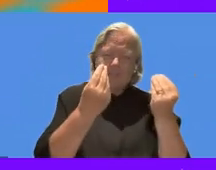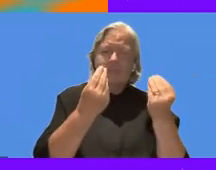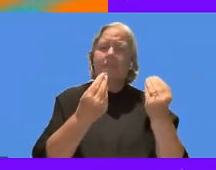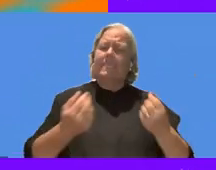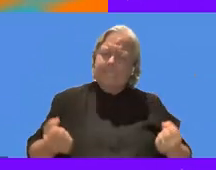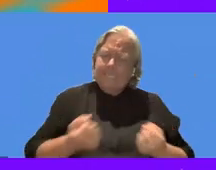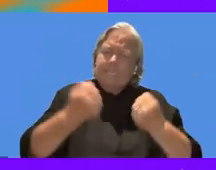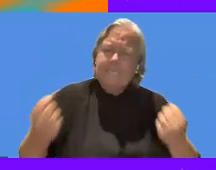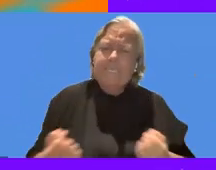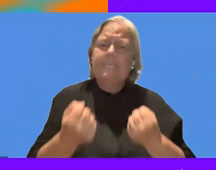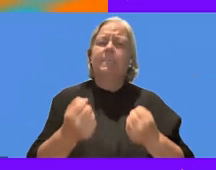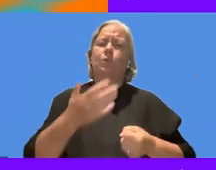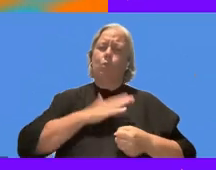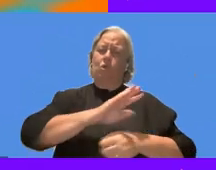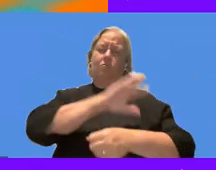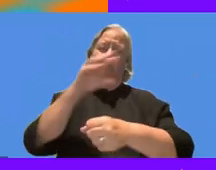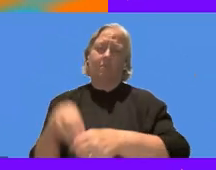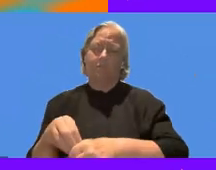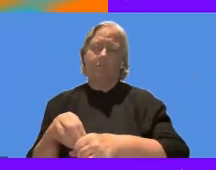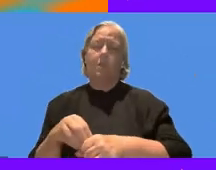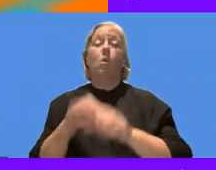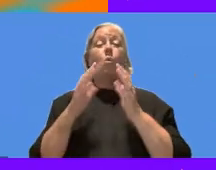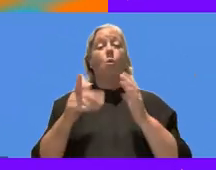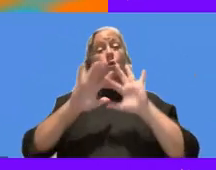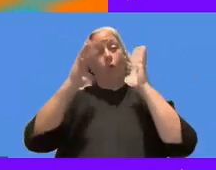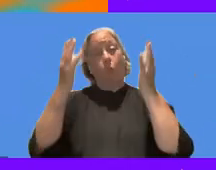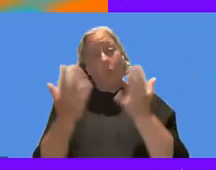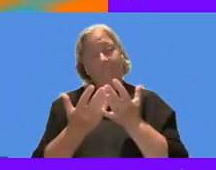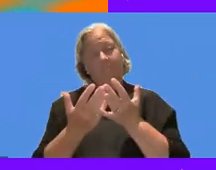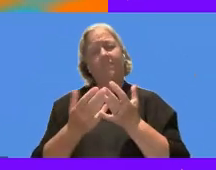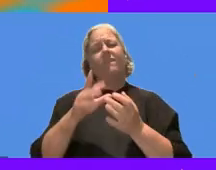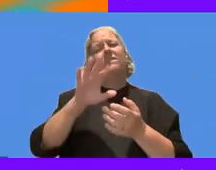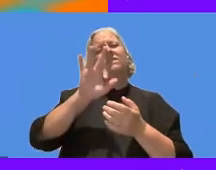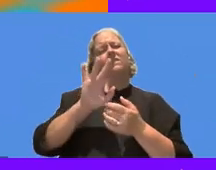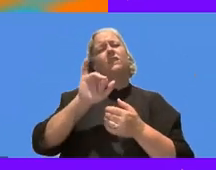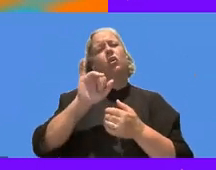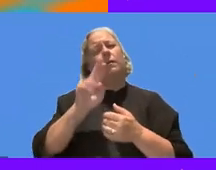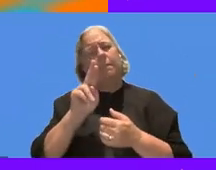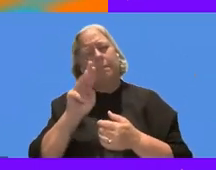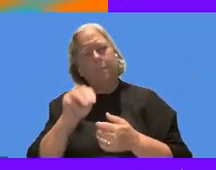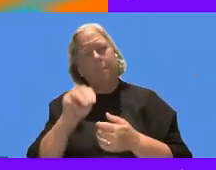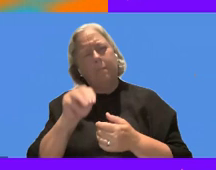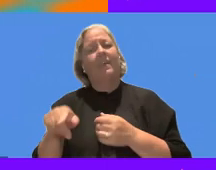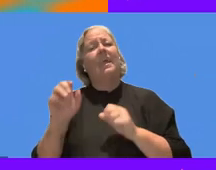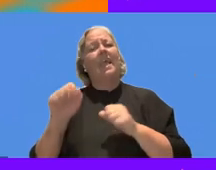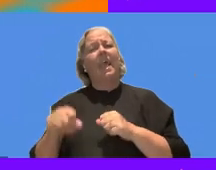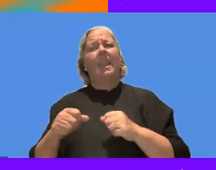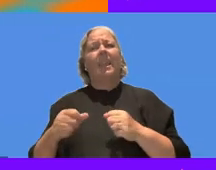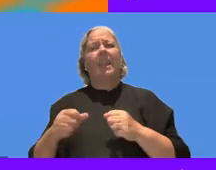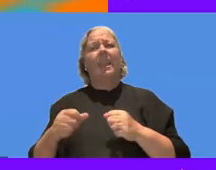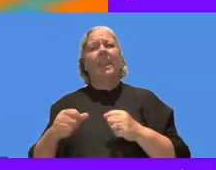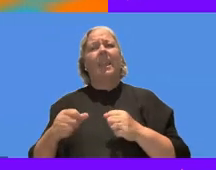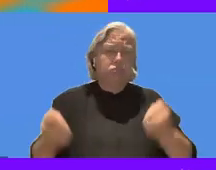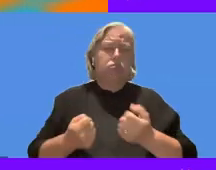engage. Overall, the Global Forum for Adolescents can play a critical role in driving action on issues that are important to young people